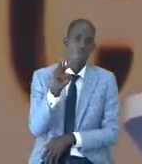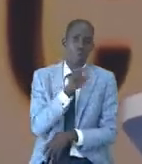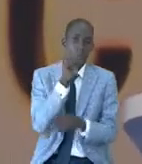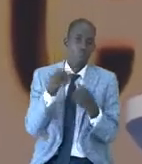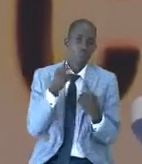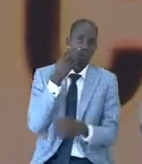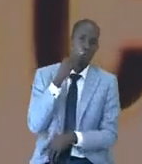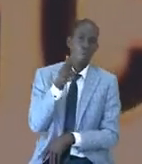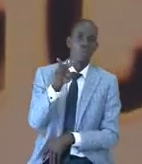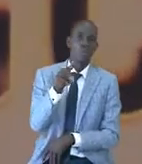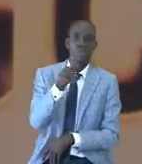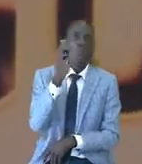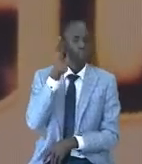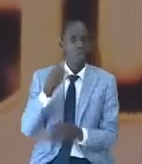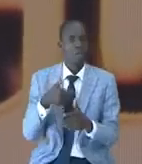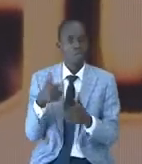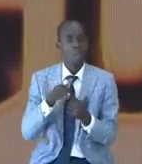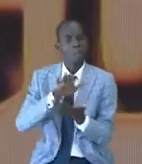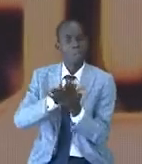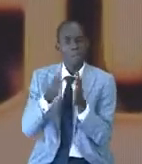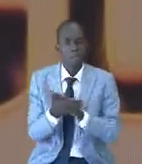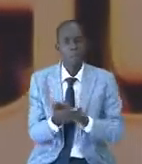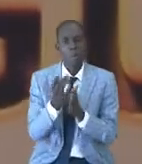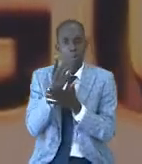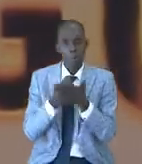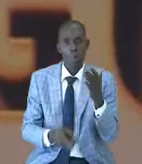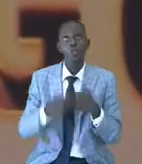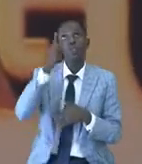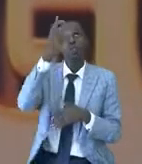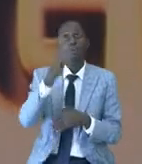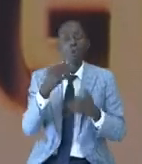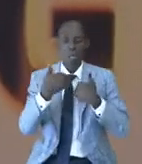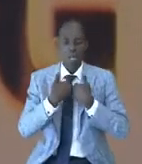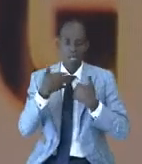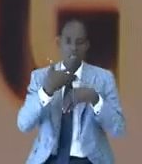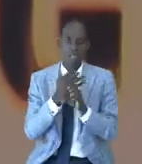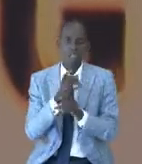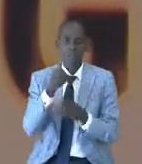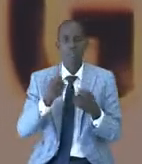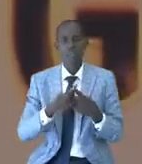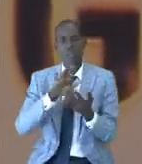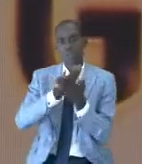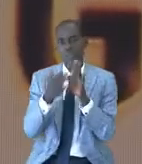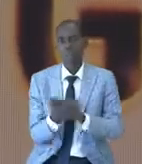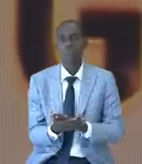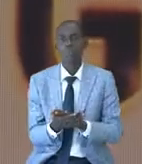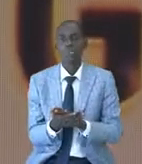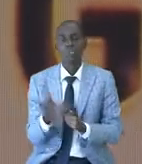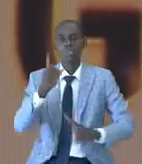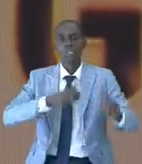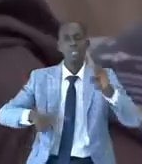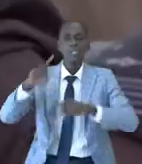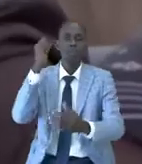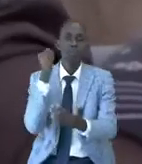behold, you will become what God has created you to become. Give me a good amen.